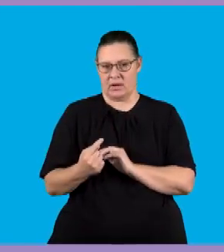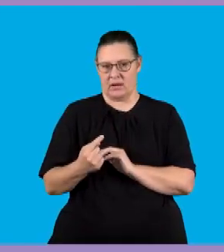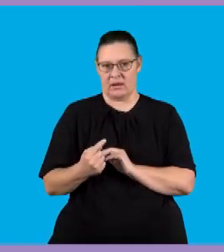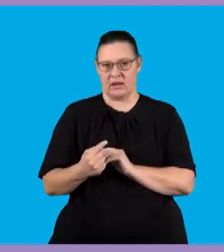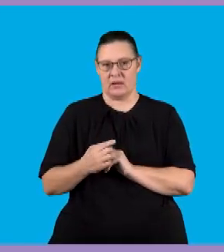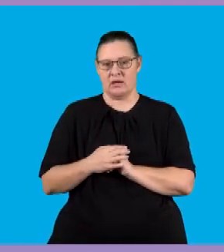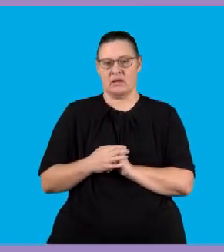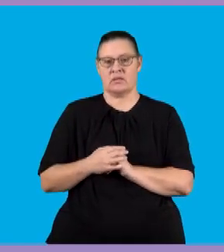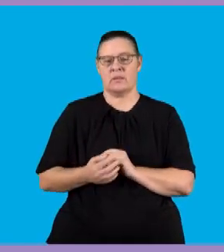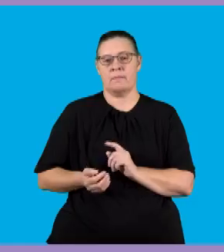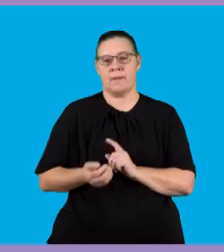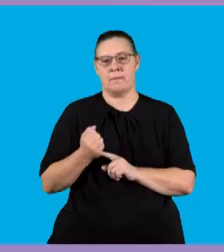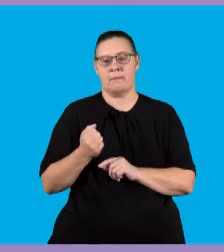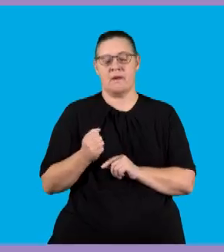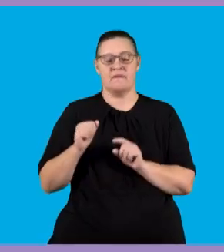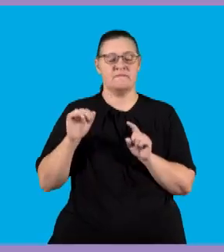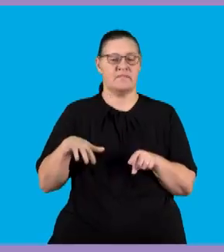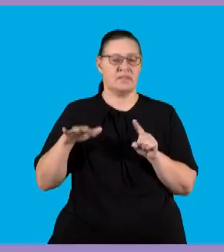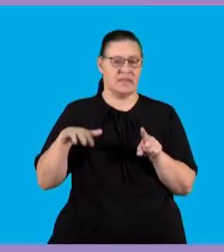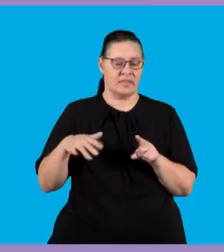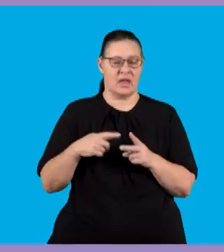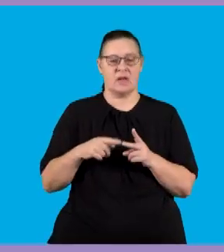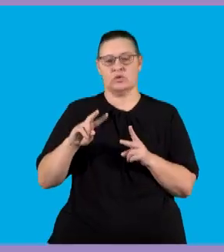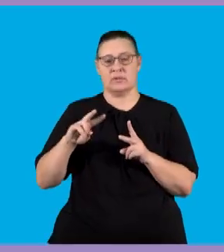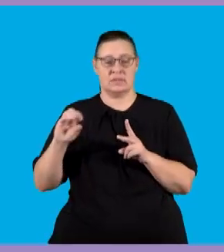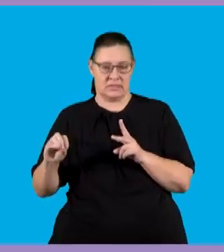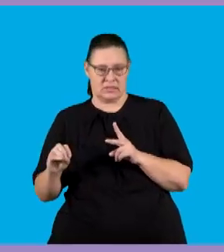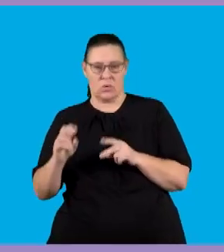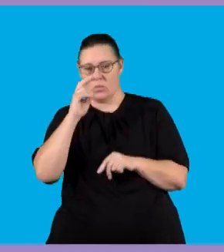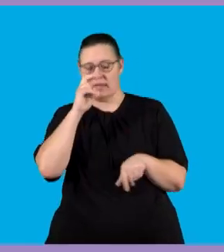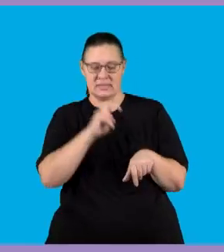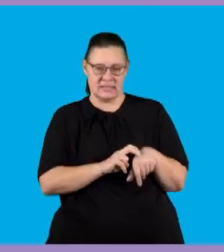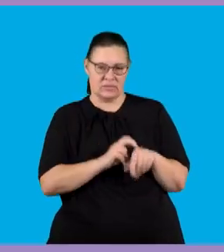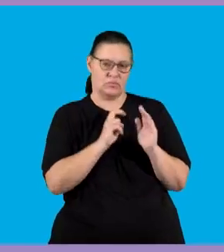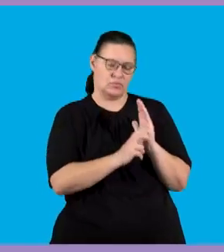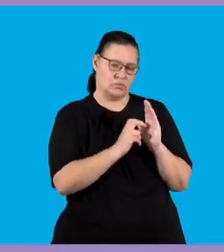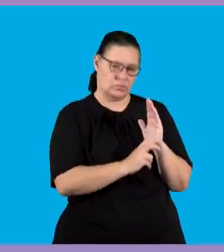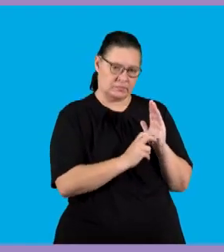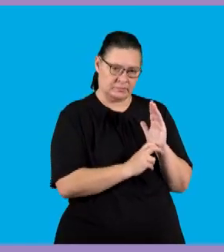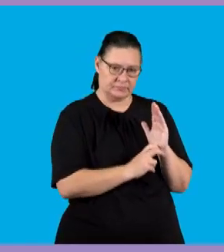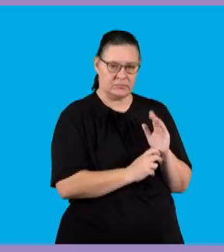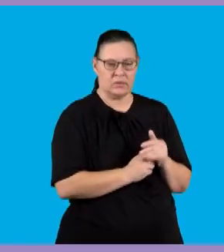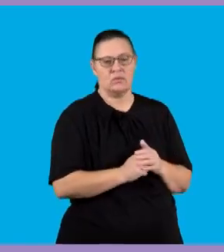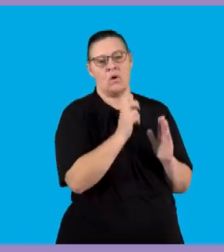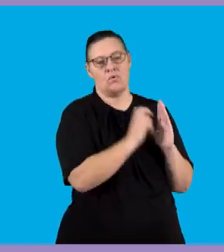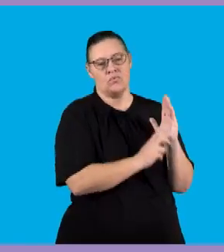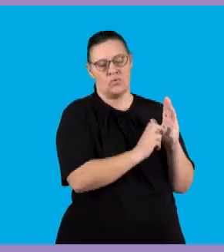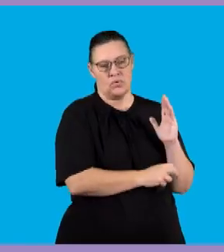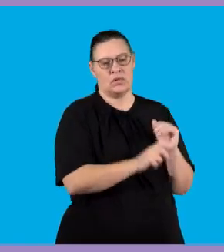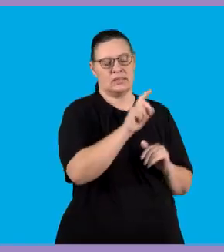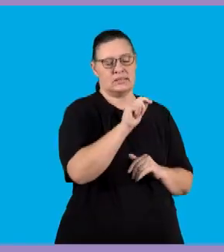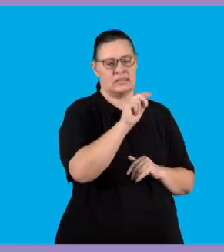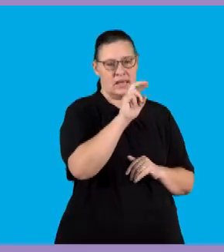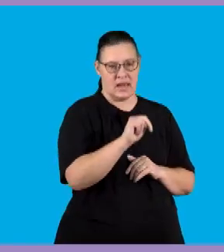Our 5th term is negative 1. And of course, for us to find the 15th term and the 20th term, we need to find our